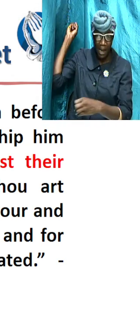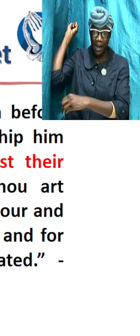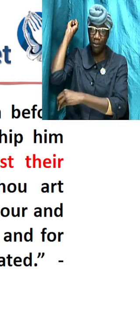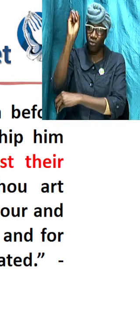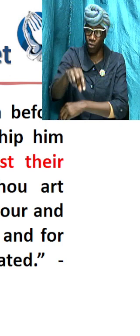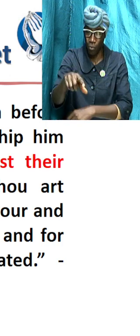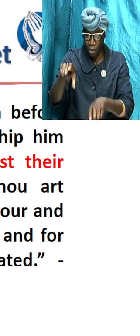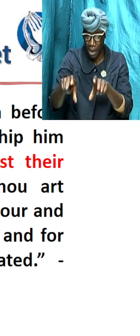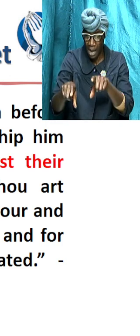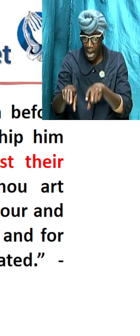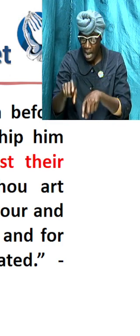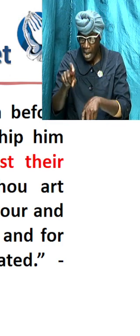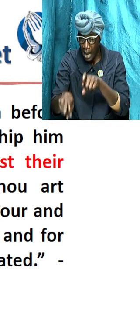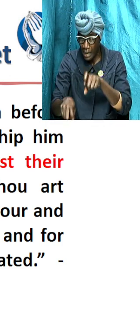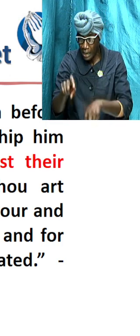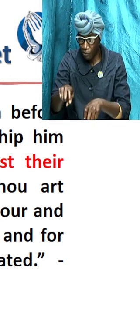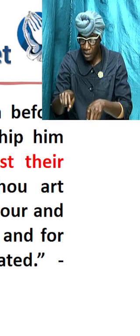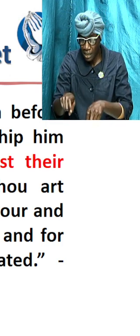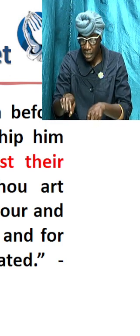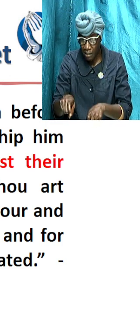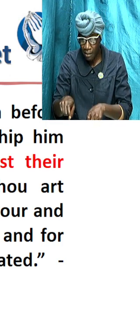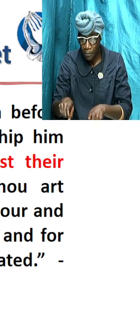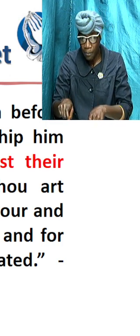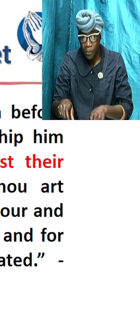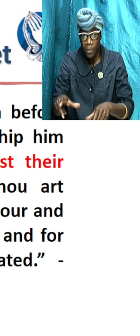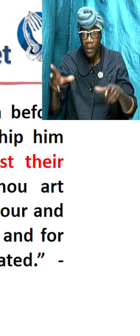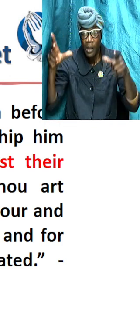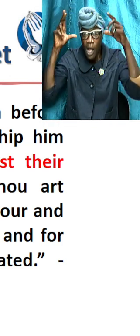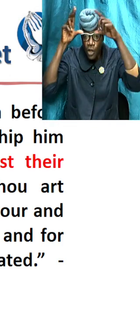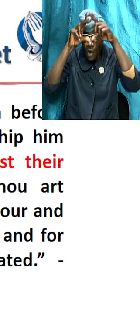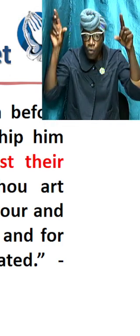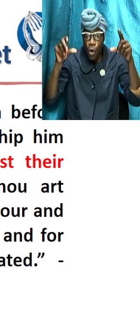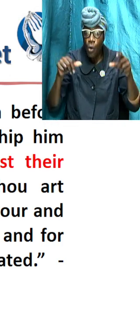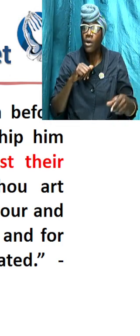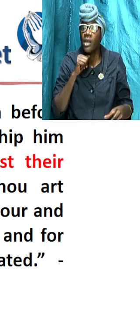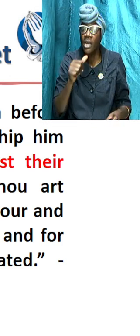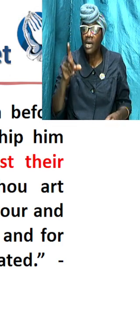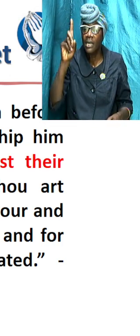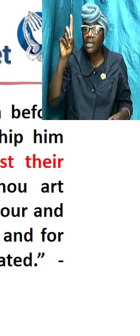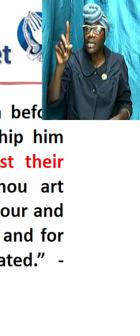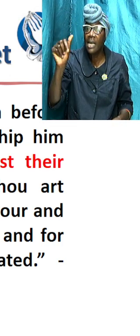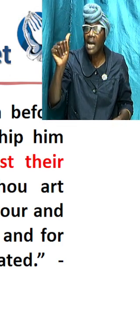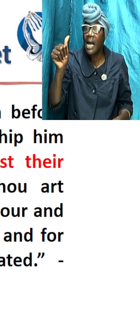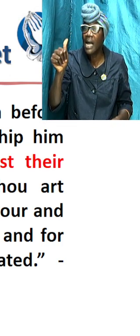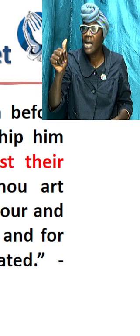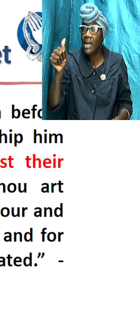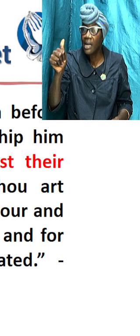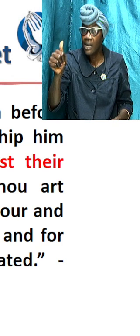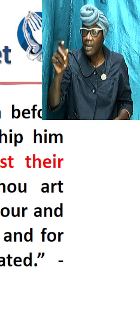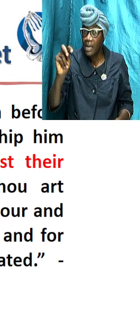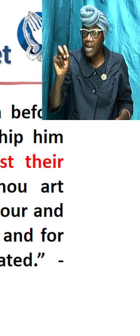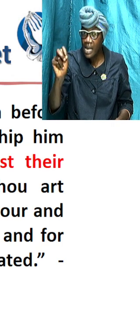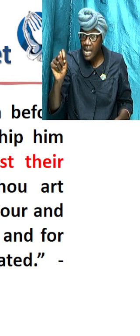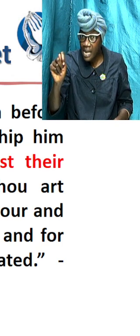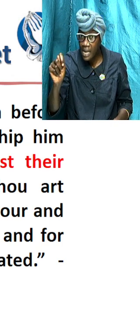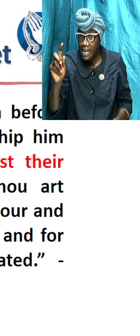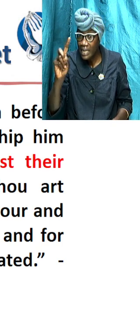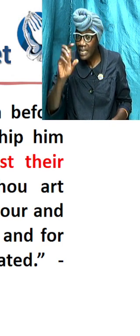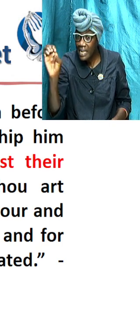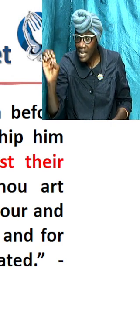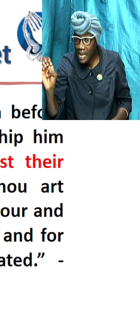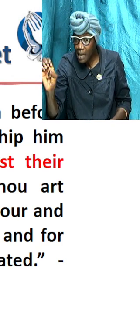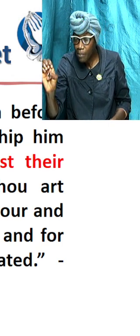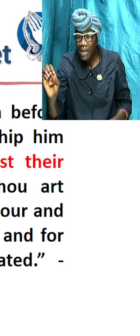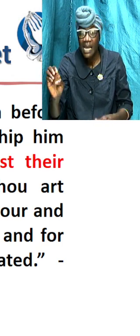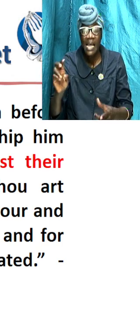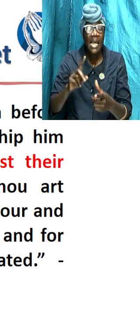word crown there is not the word diadem. Diadem is what Jesus is going to have. The word crown there is the word Stephanos. And it actually speaks